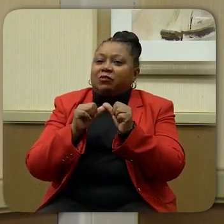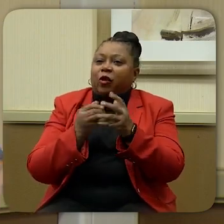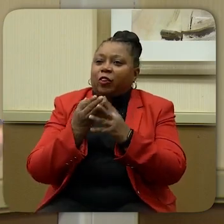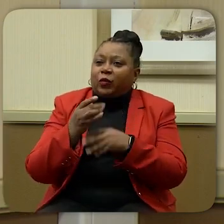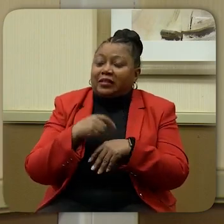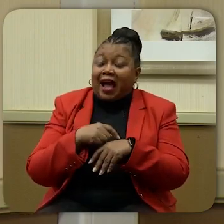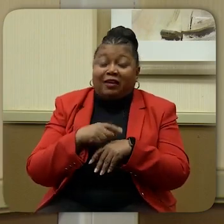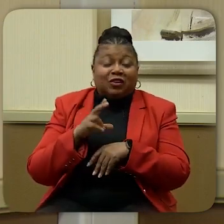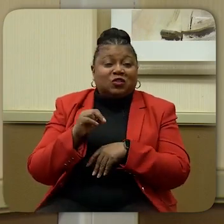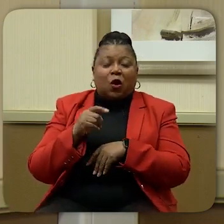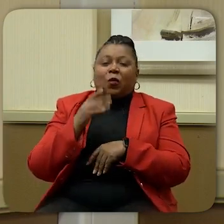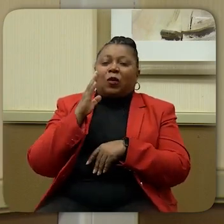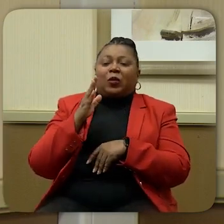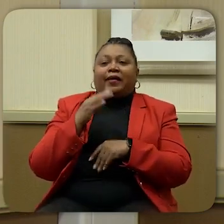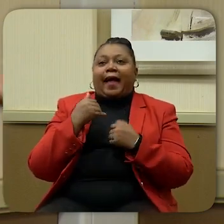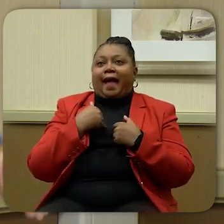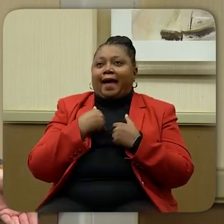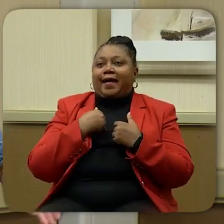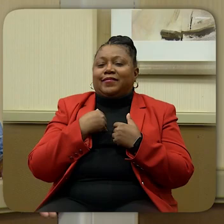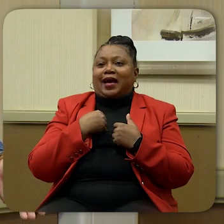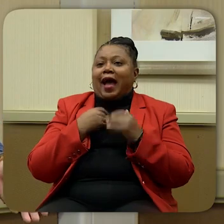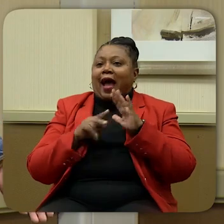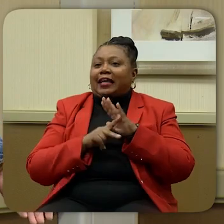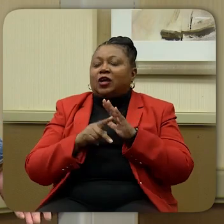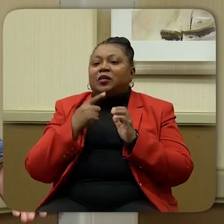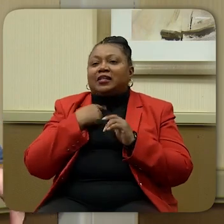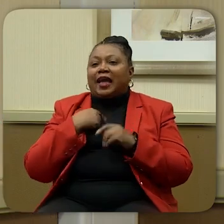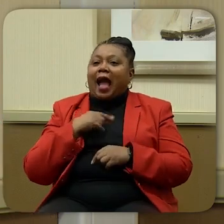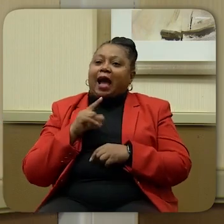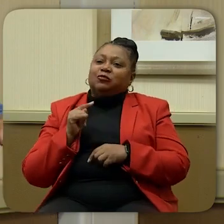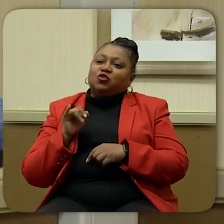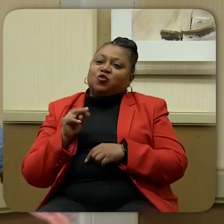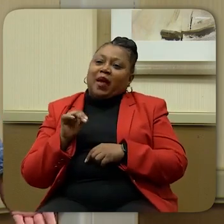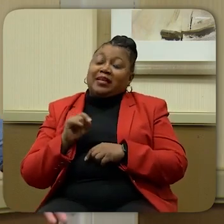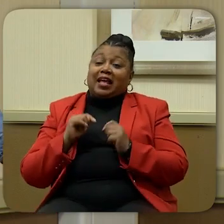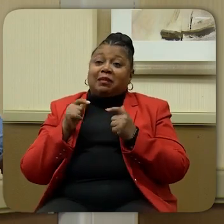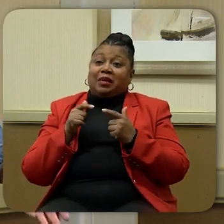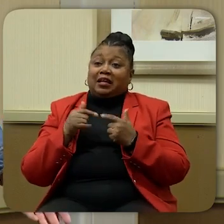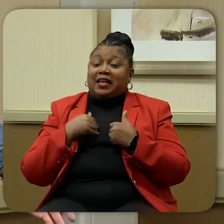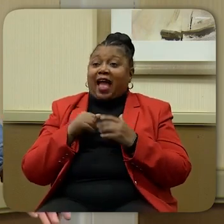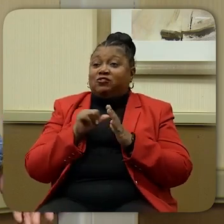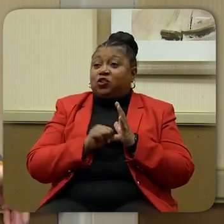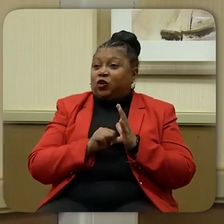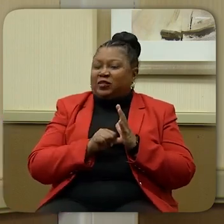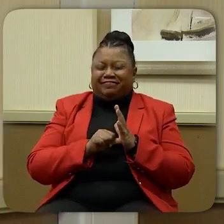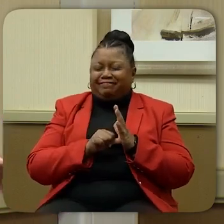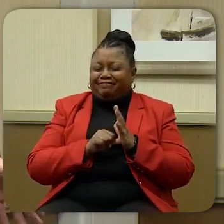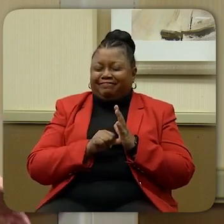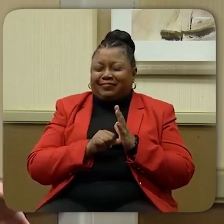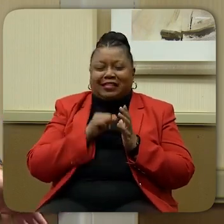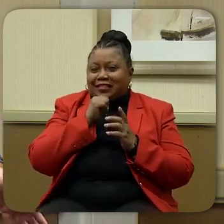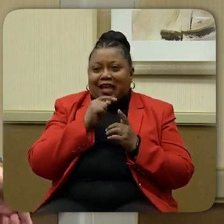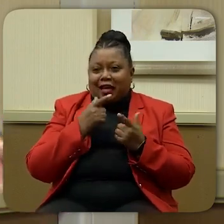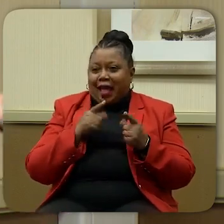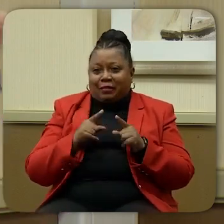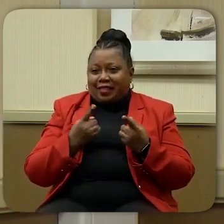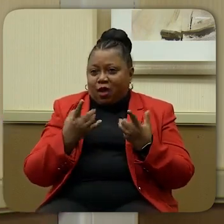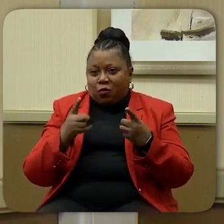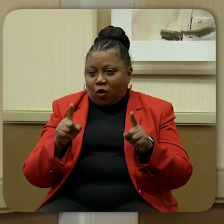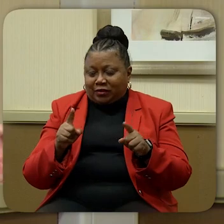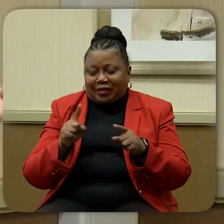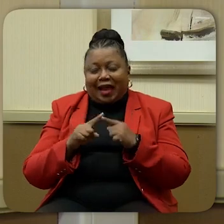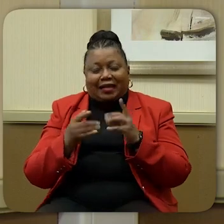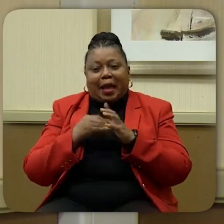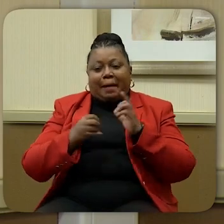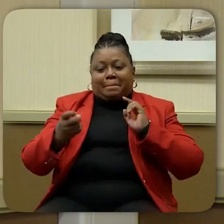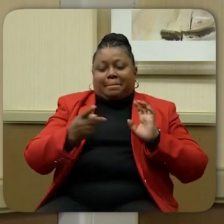time. So no one's gonna like have a kindergartner say I'm trans and then immediately have surgery, right? It's not how that works. It's